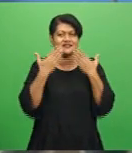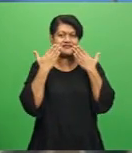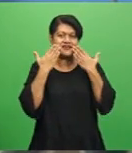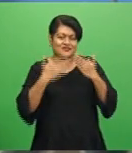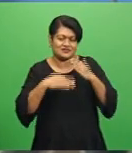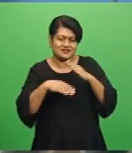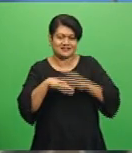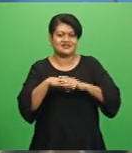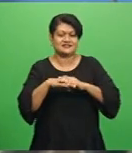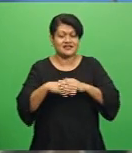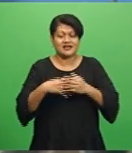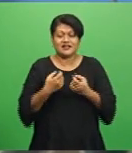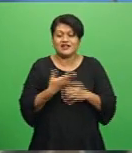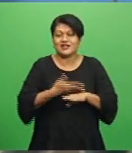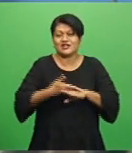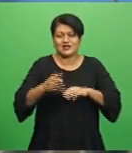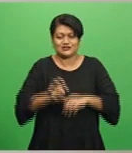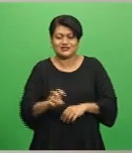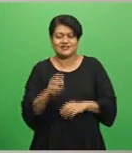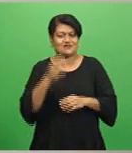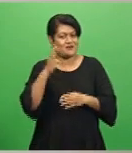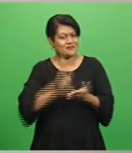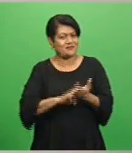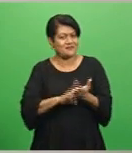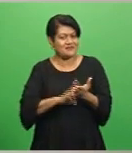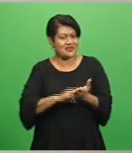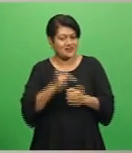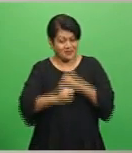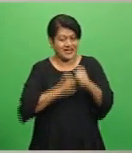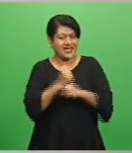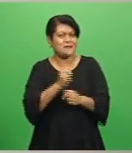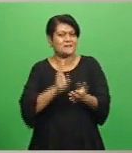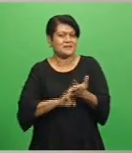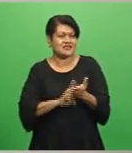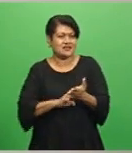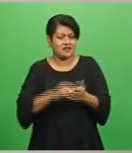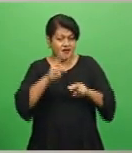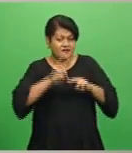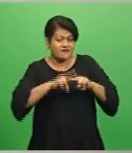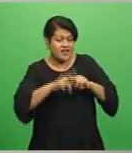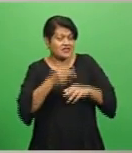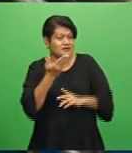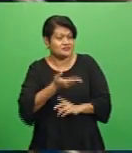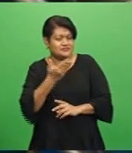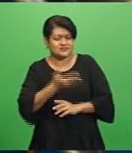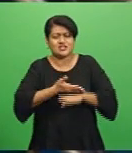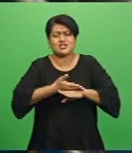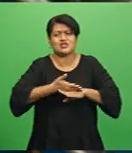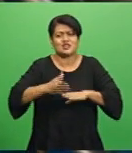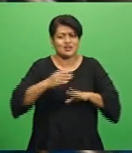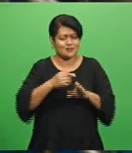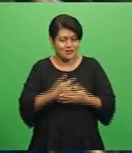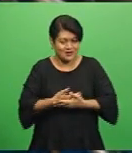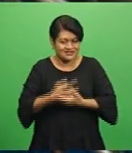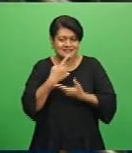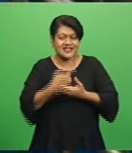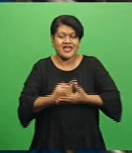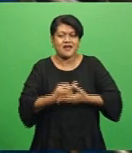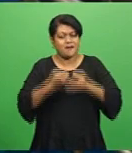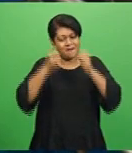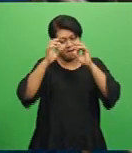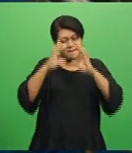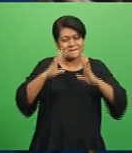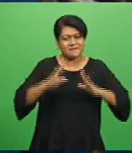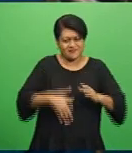begins her new journey through motherhood. Krishnil Das, the father of the newborn, says he is blessed to welcome their little bundle of joy on